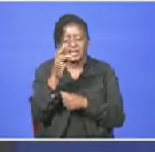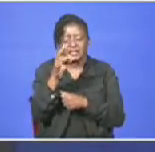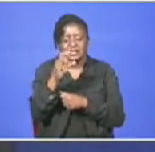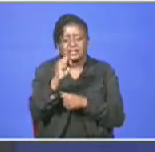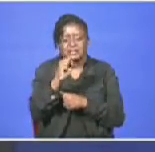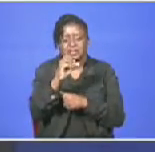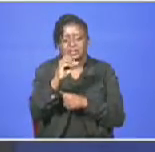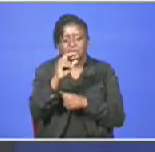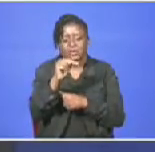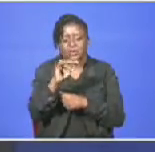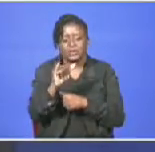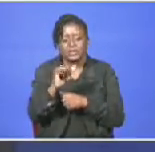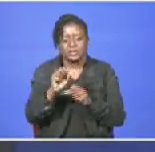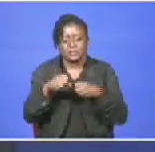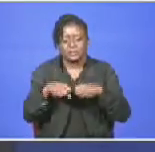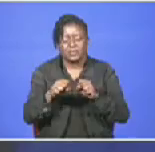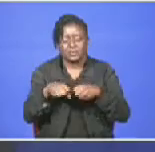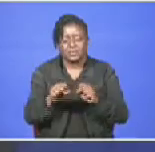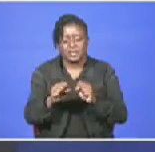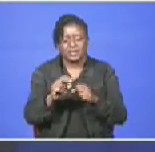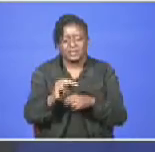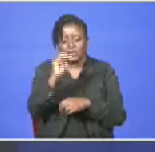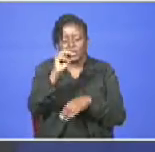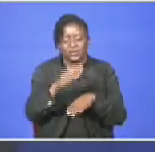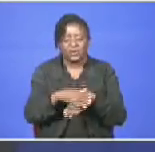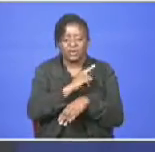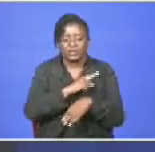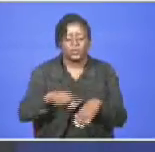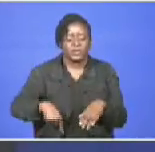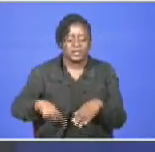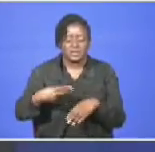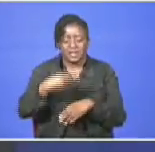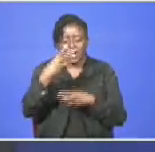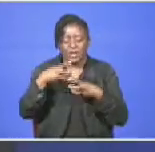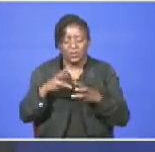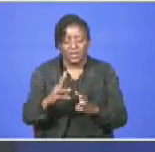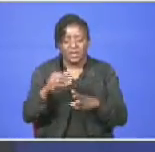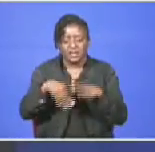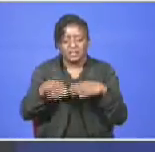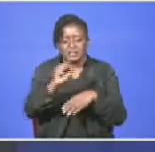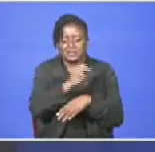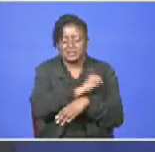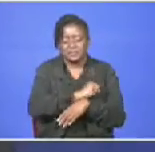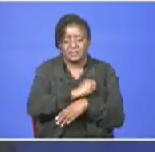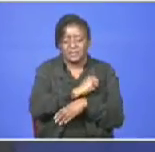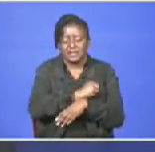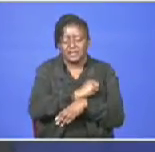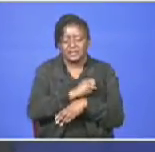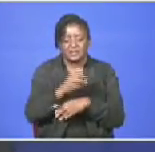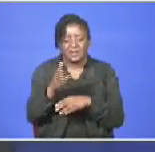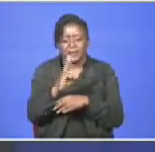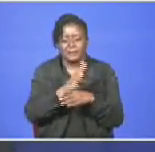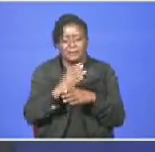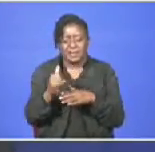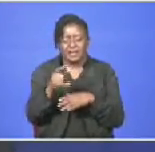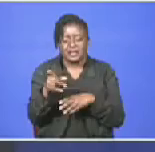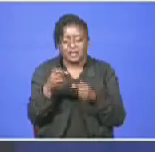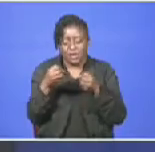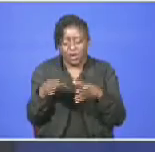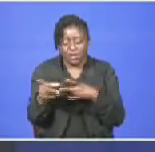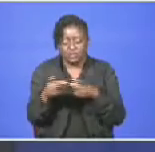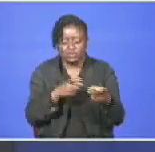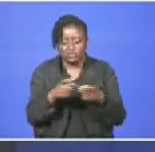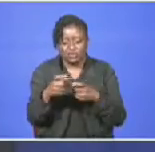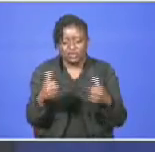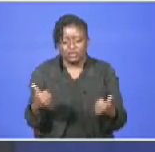Sony motorcycle north on Queens Highway in Smiths Bay when he lost control and crashed into a utility pole. He was transported